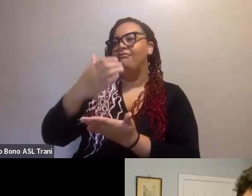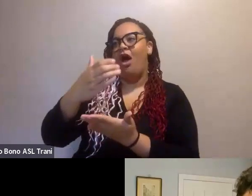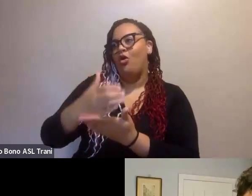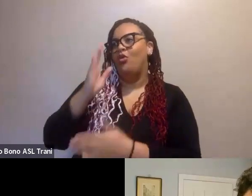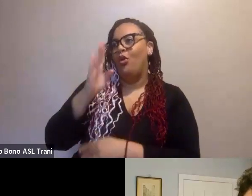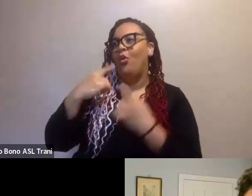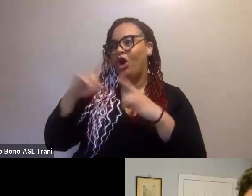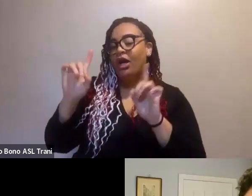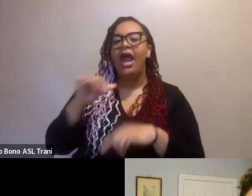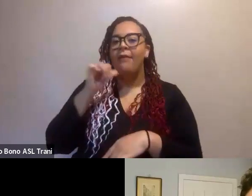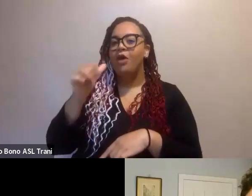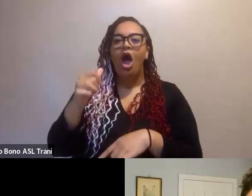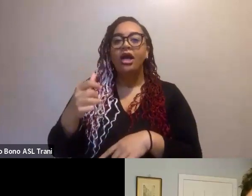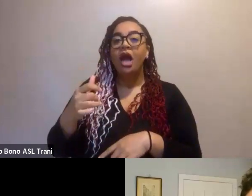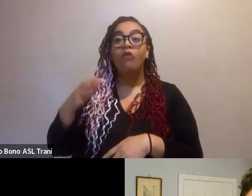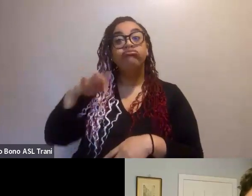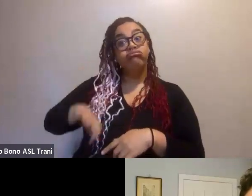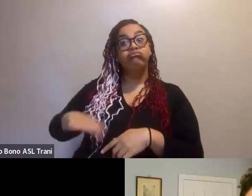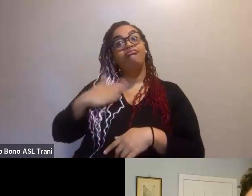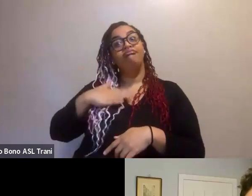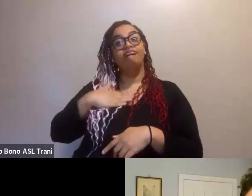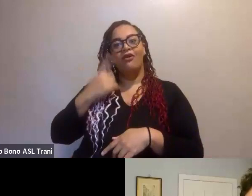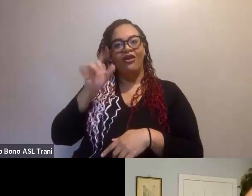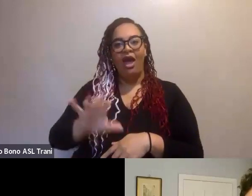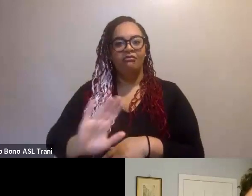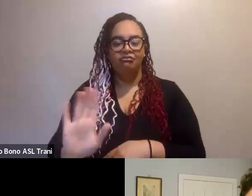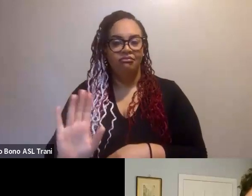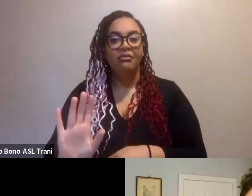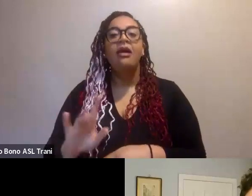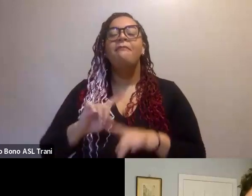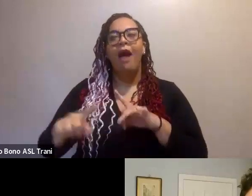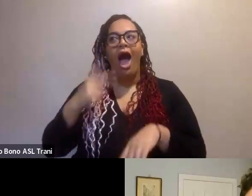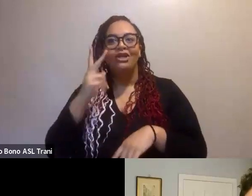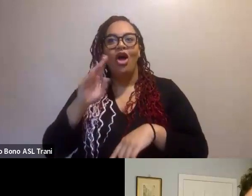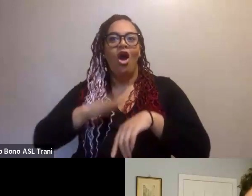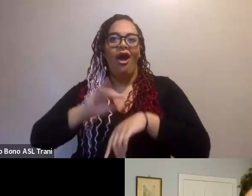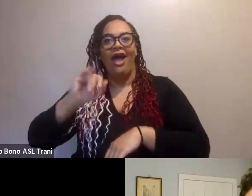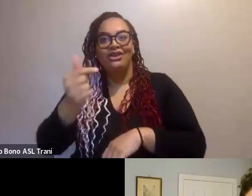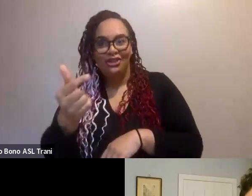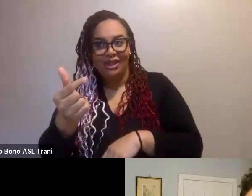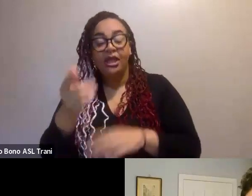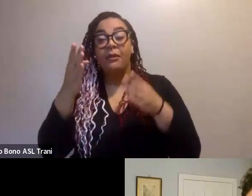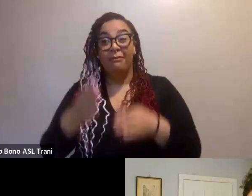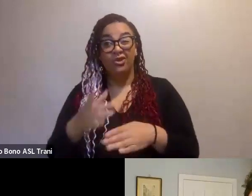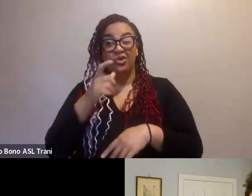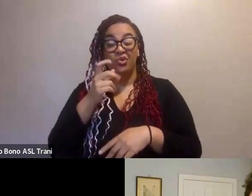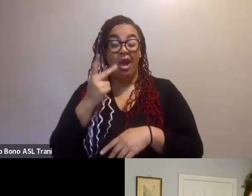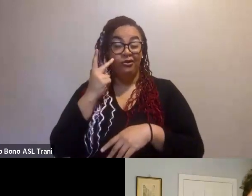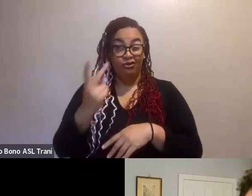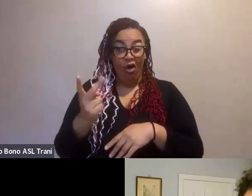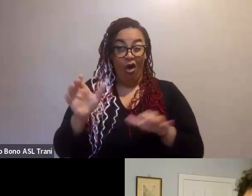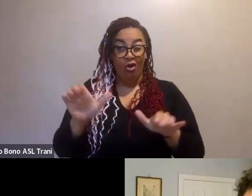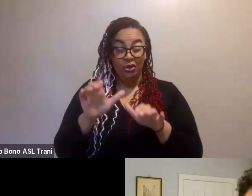I'm not going to take credit for this. I actually saw this on Instagram and I thought it was so cool. The person who I saw her